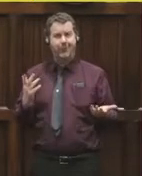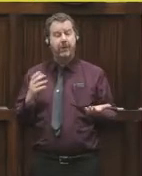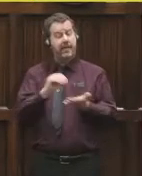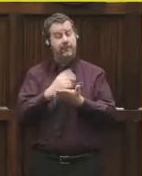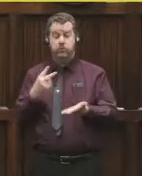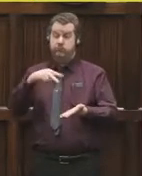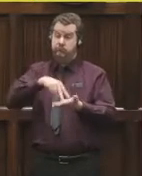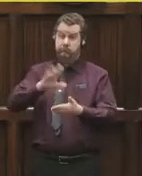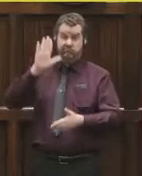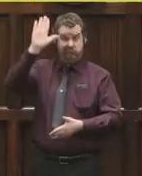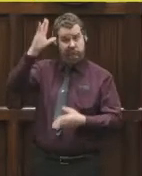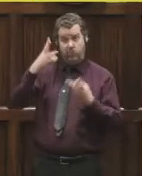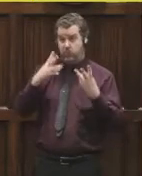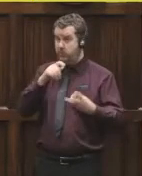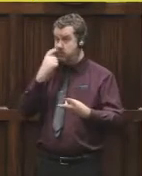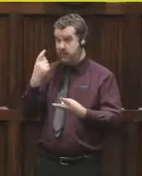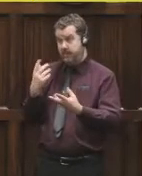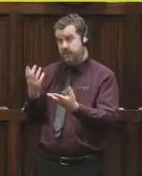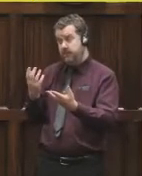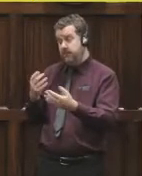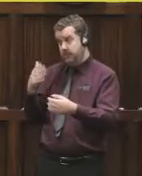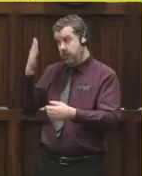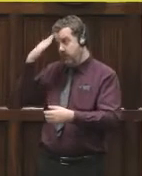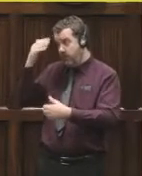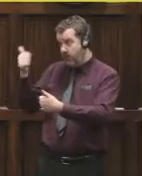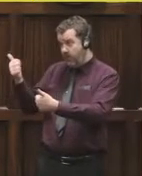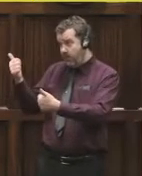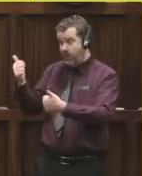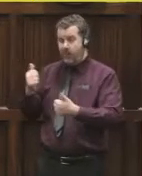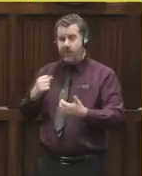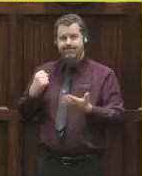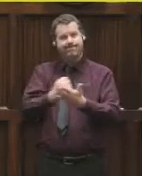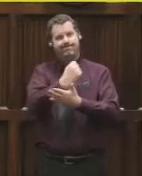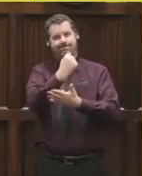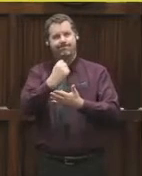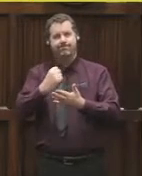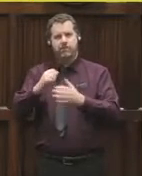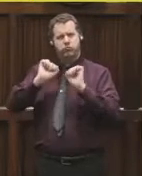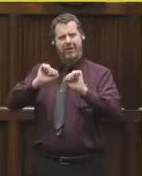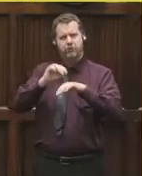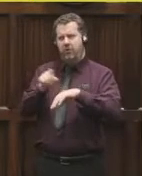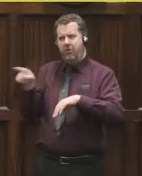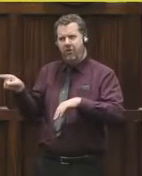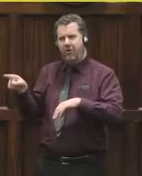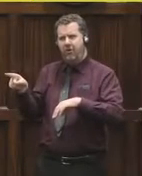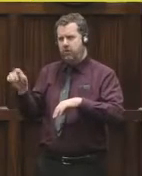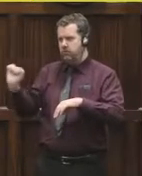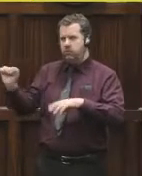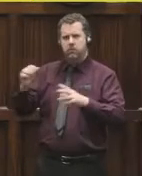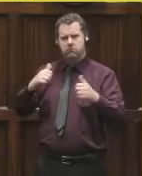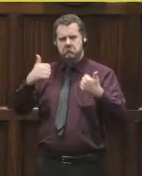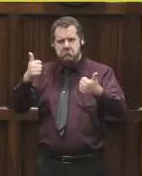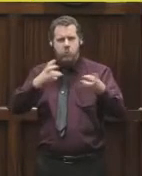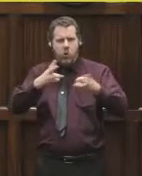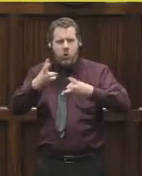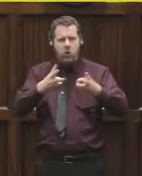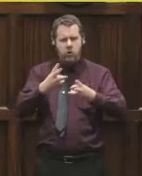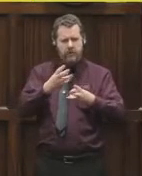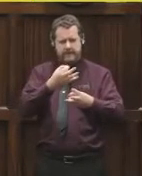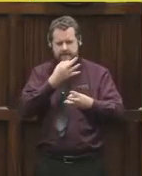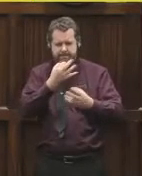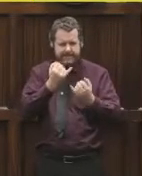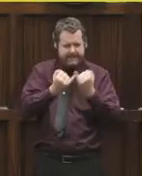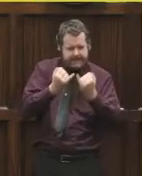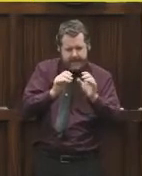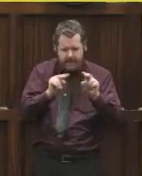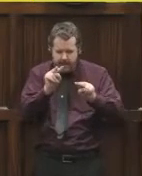want to say I'm disappointed that there was any pressure on Deputy Daly in terms of her work and diligence and attention to the bill in